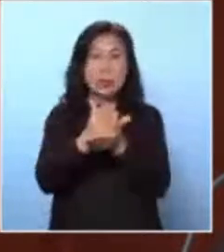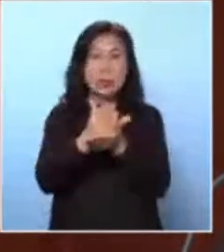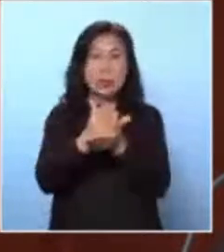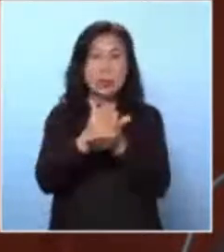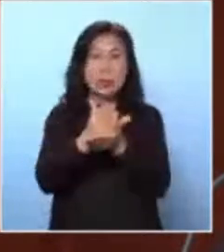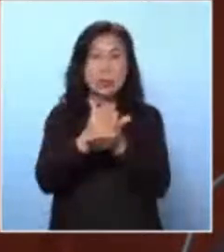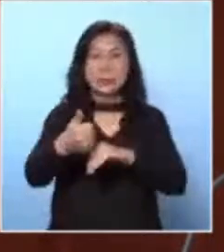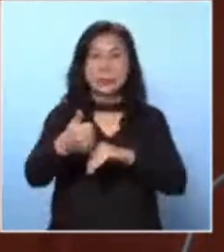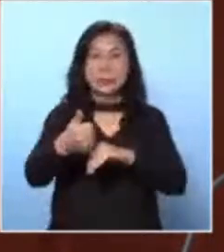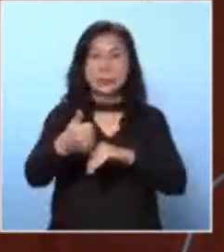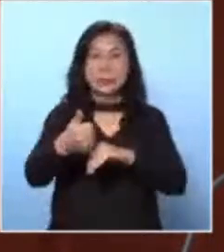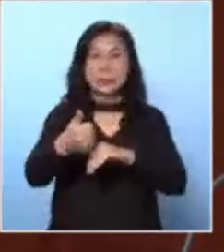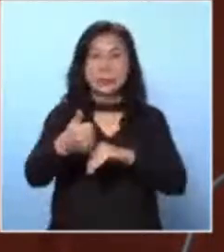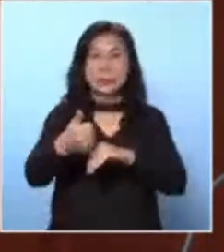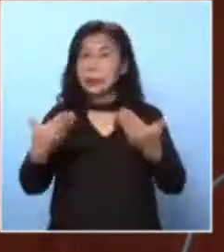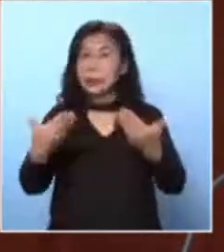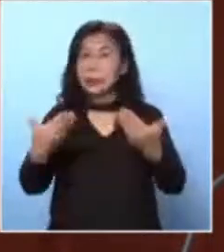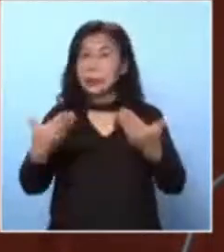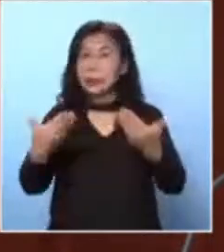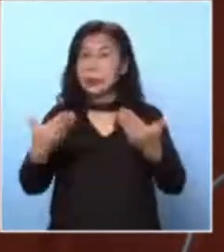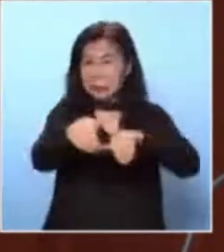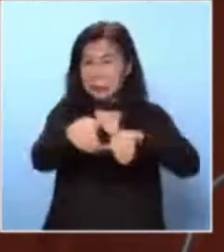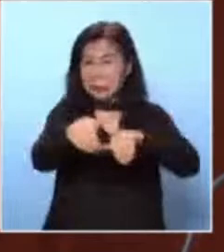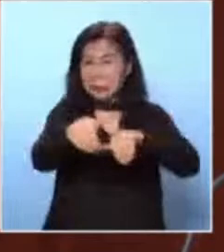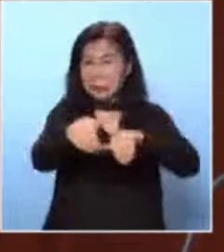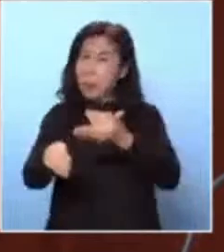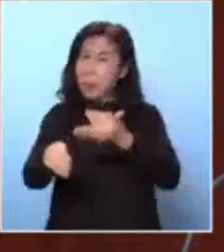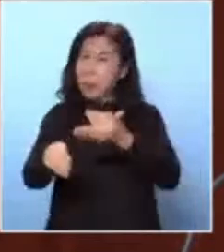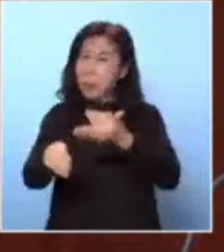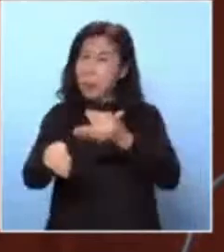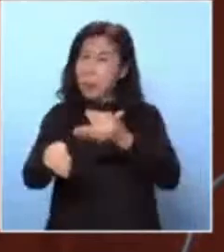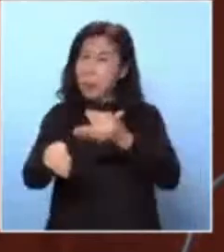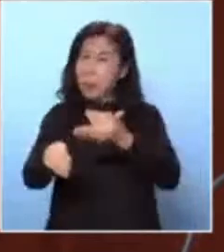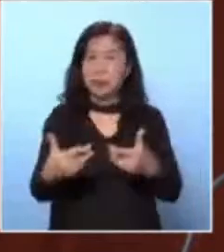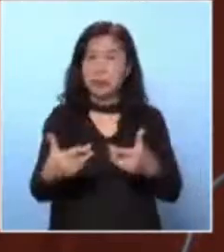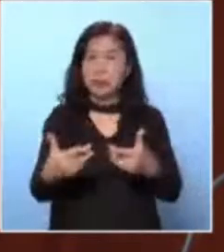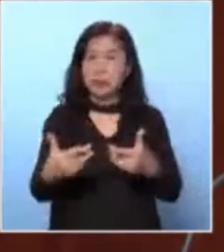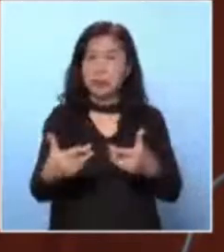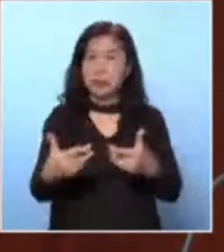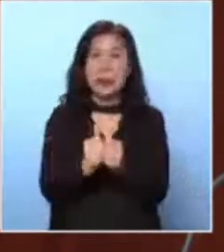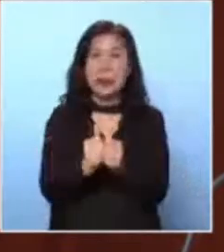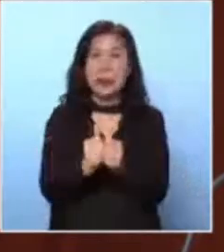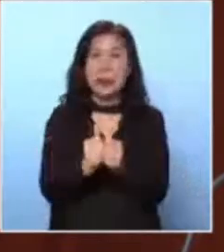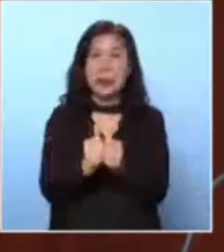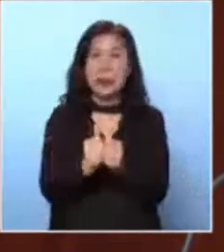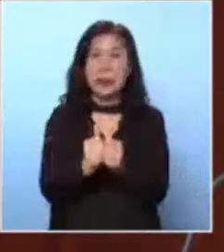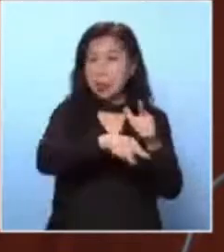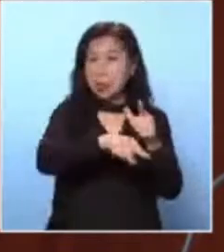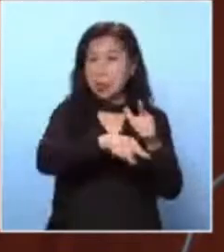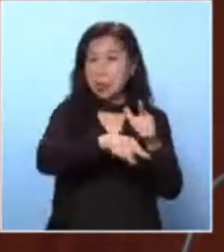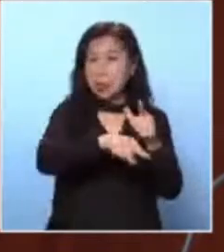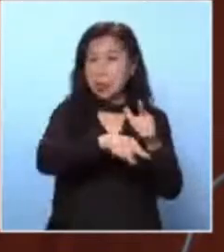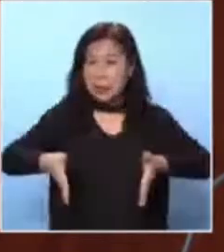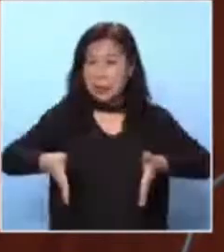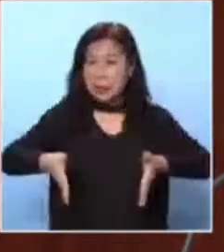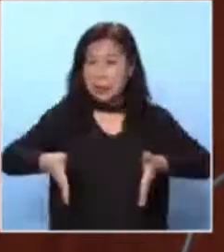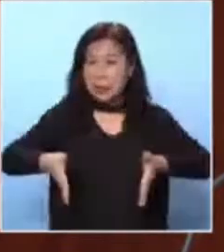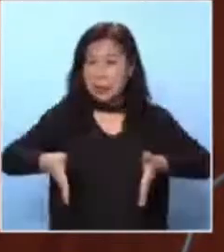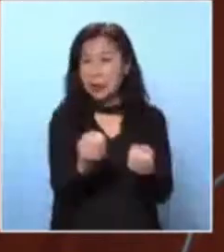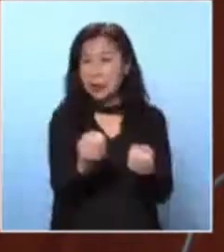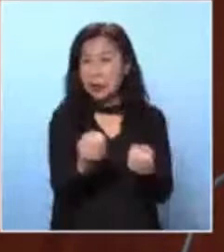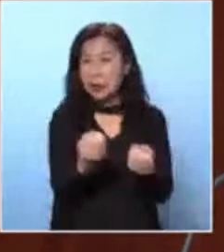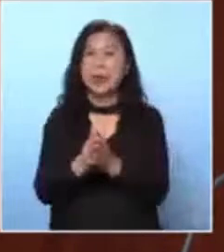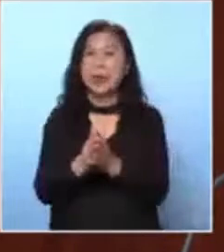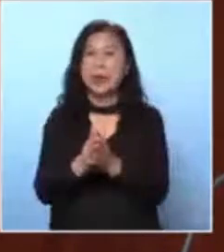of harvest to sale, and setting up modern hydroponic farms and stores on suitable rooftops of